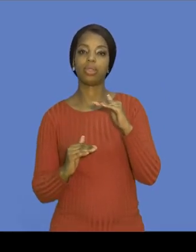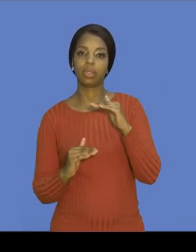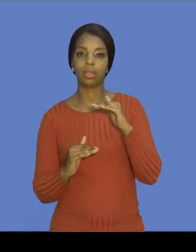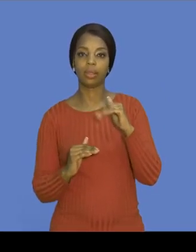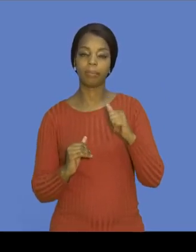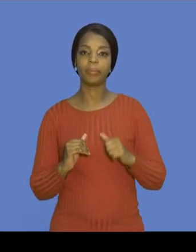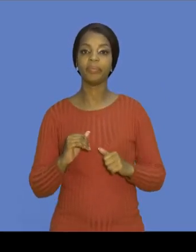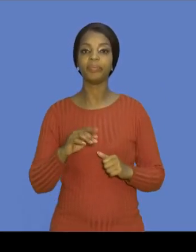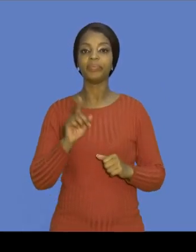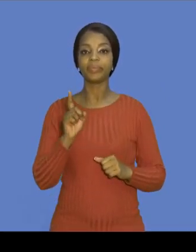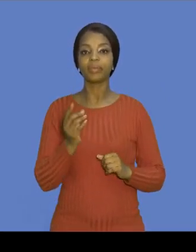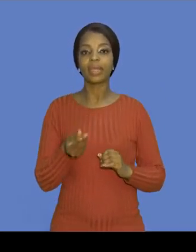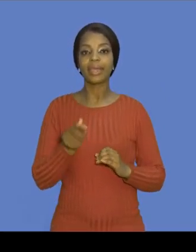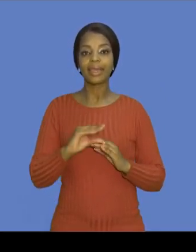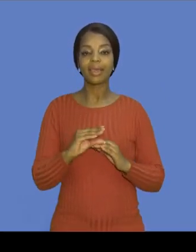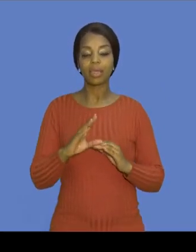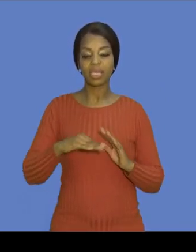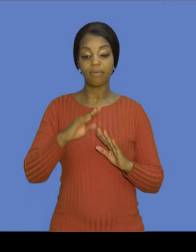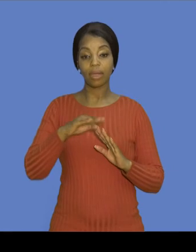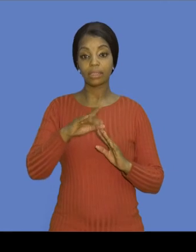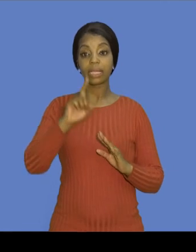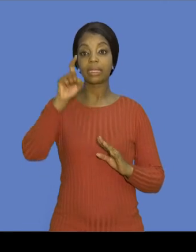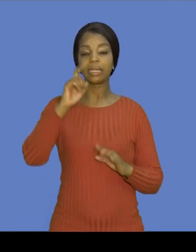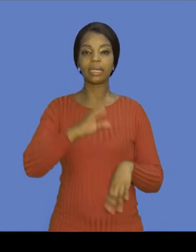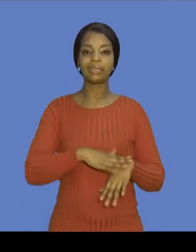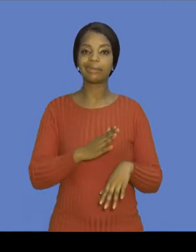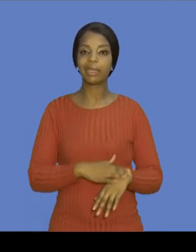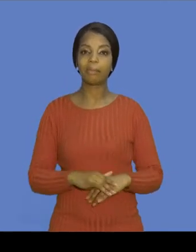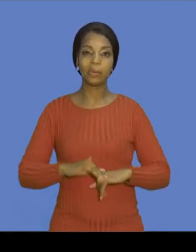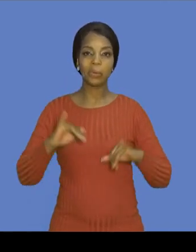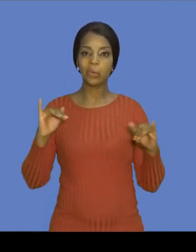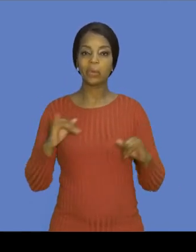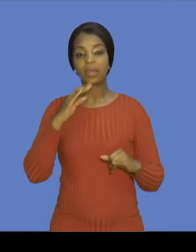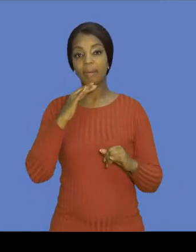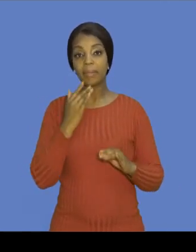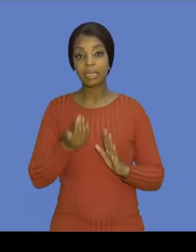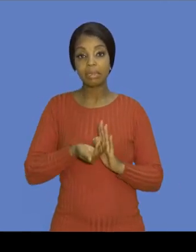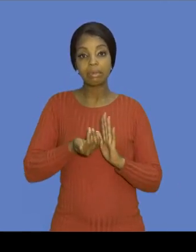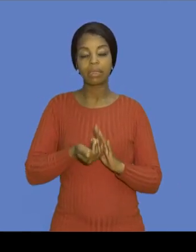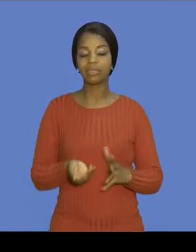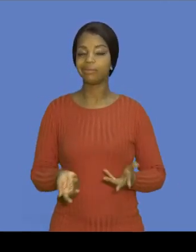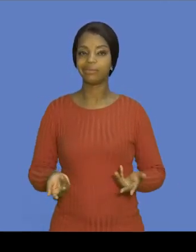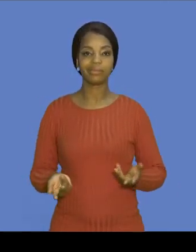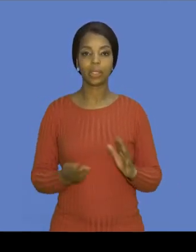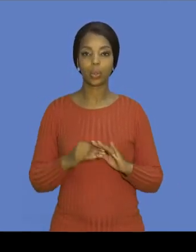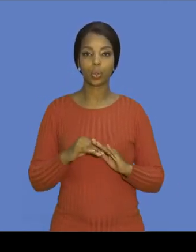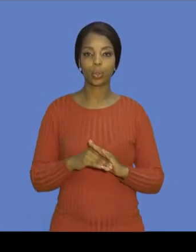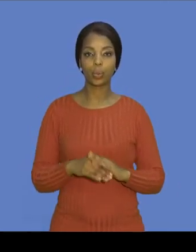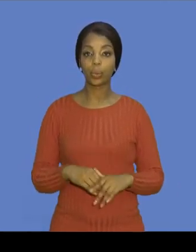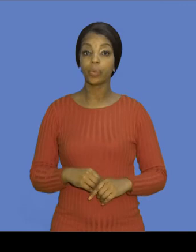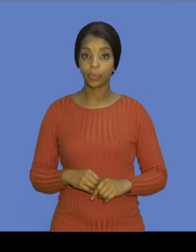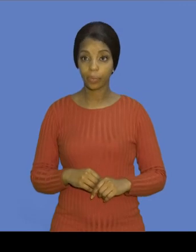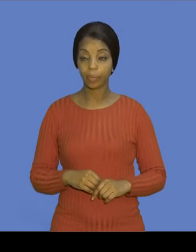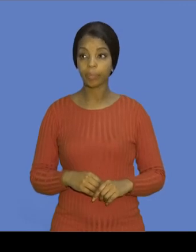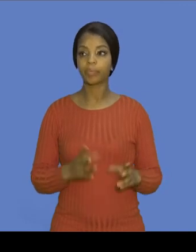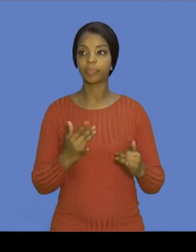less in terms of the inflation rate at that time. So you can see now it's even below the